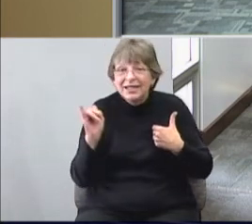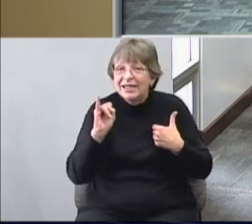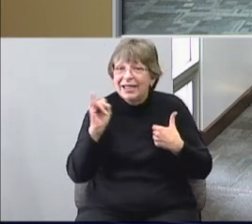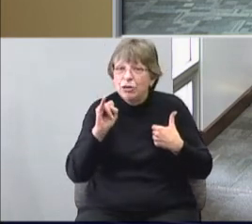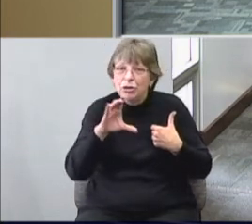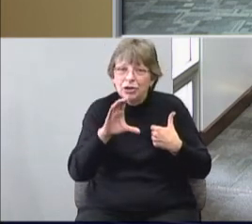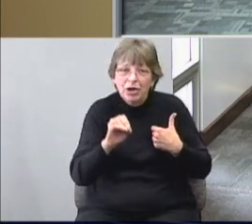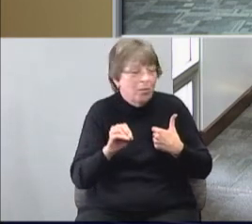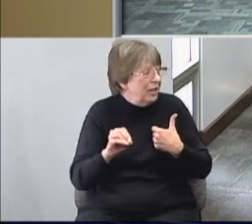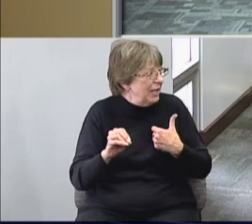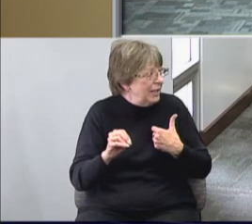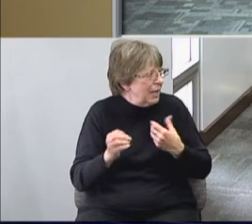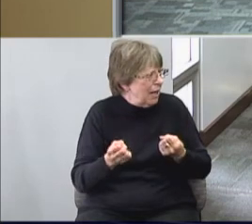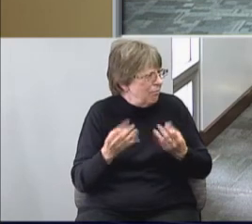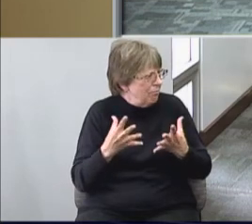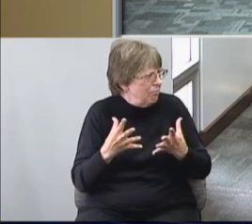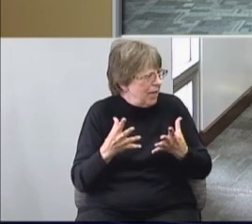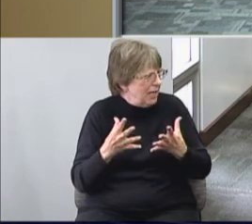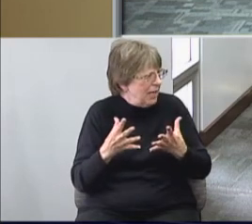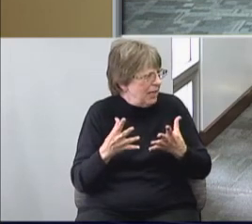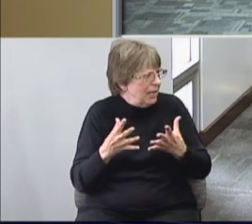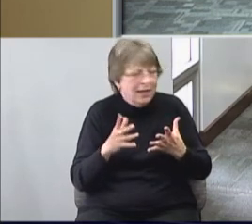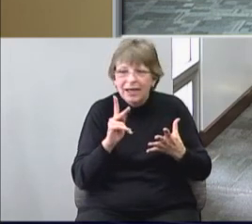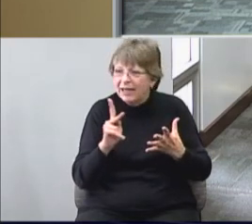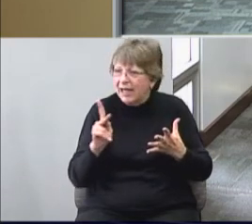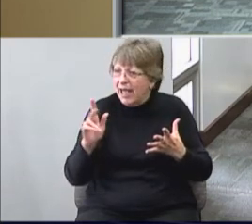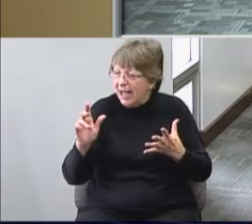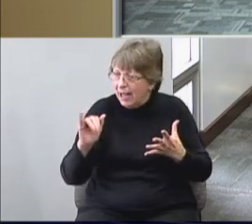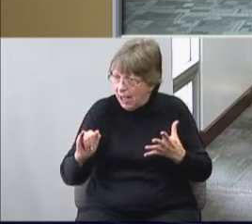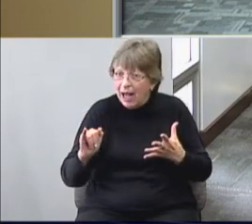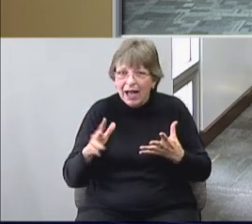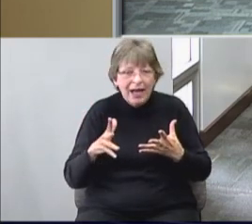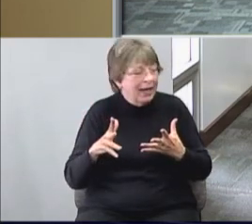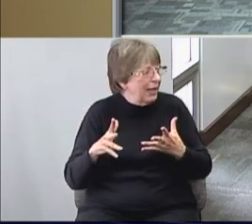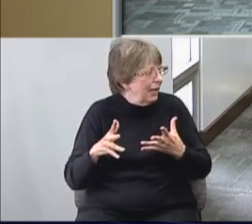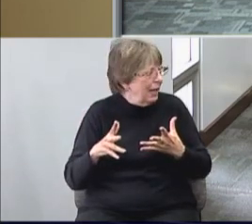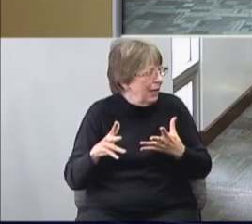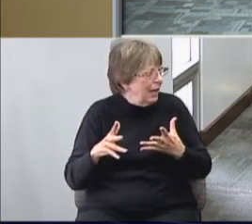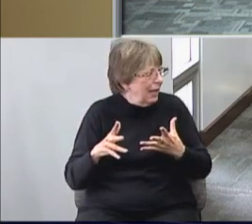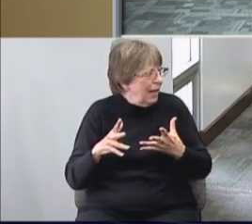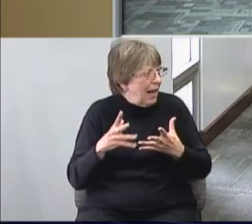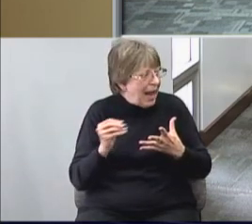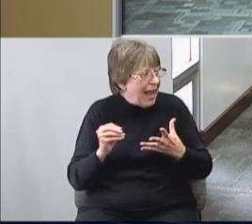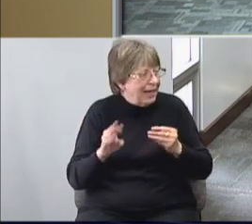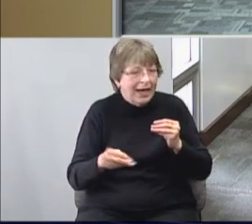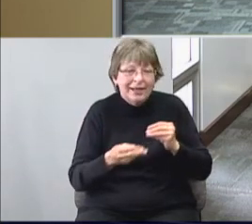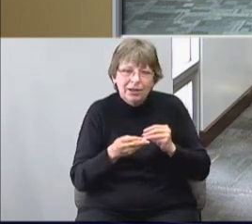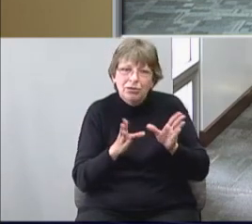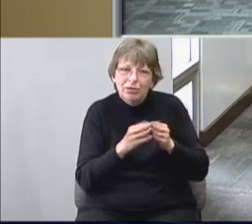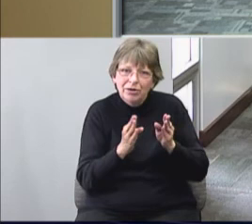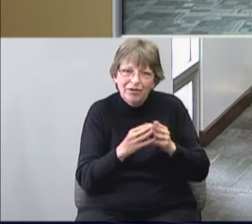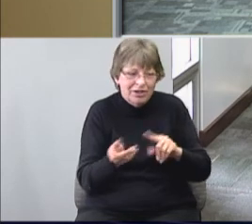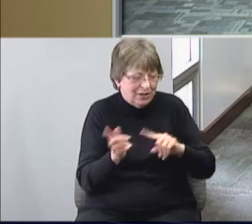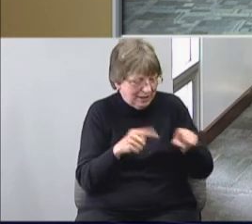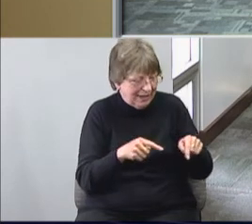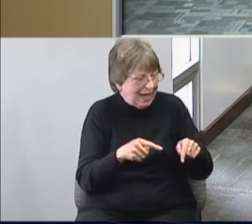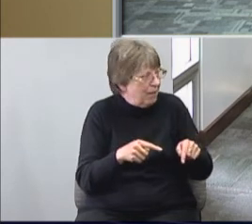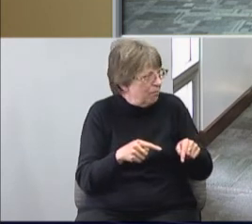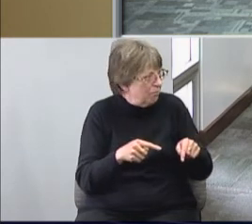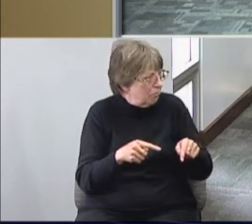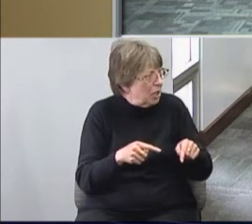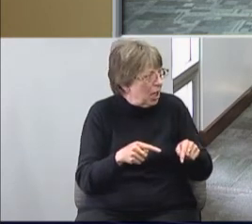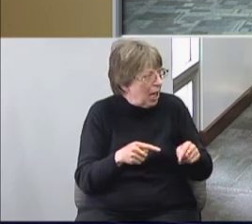companies and many other, KKI, and many other conventions came in, and they already like